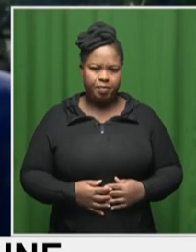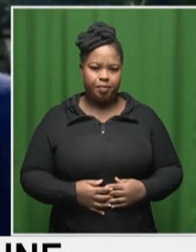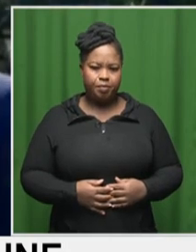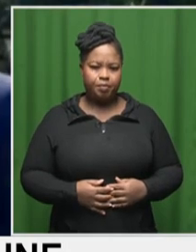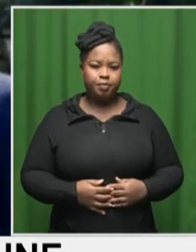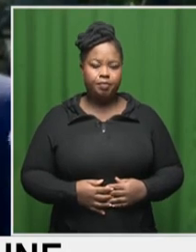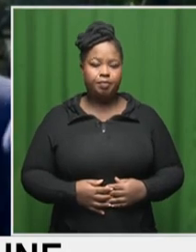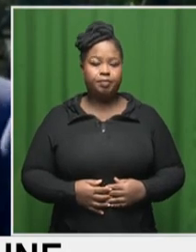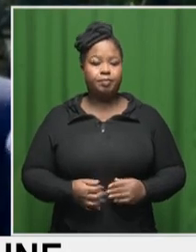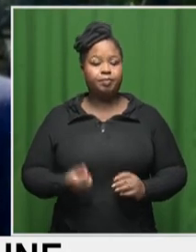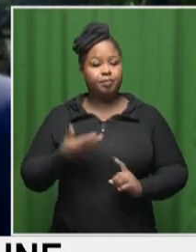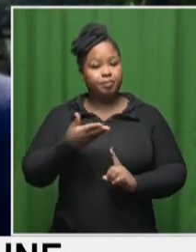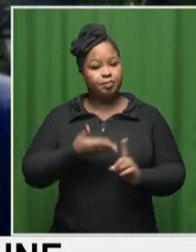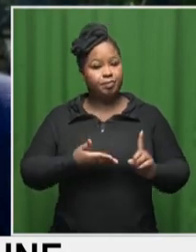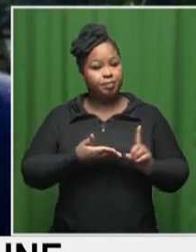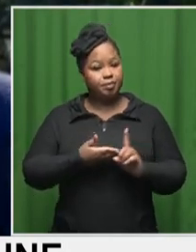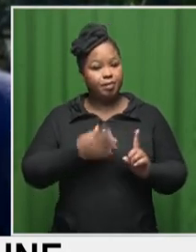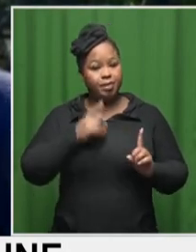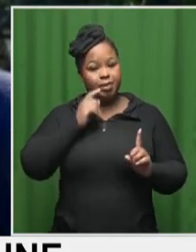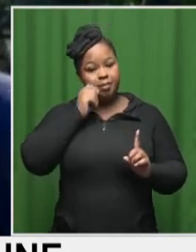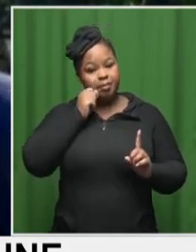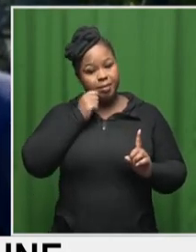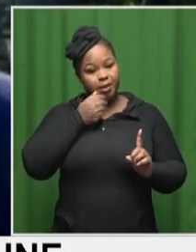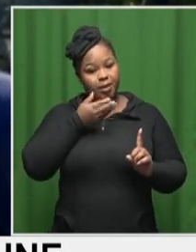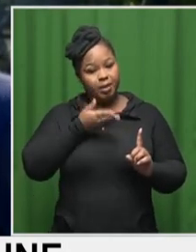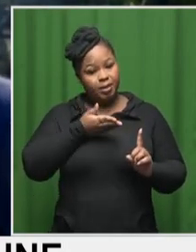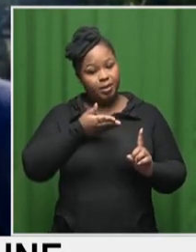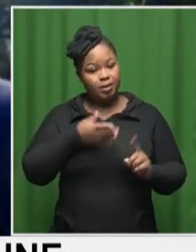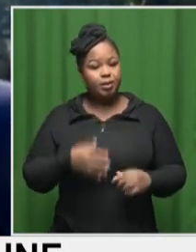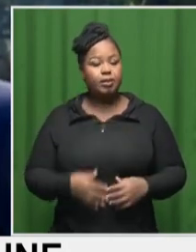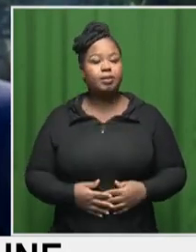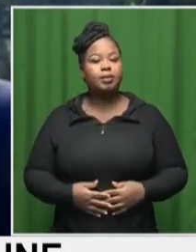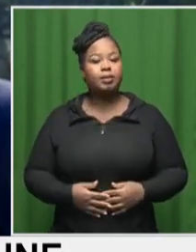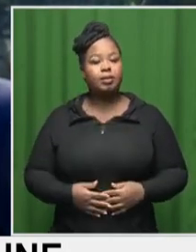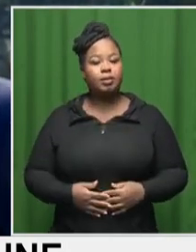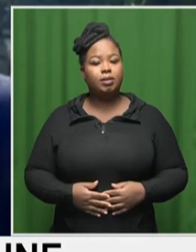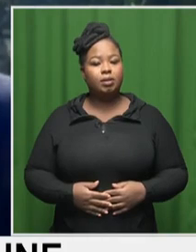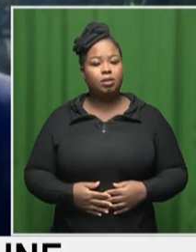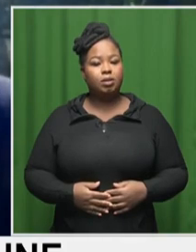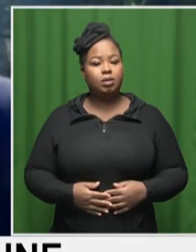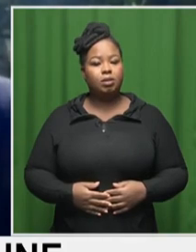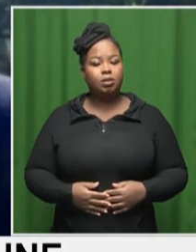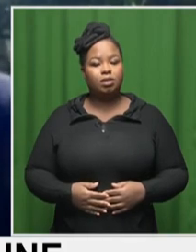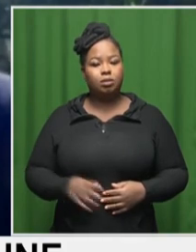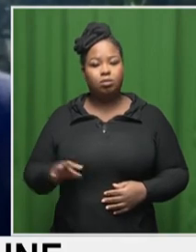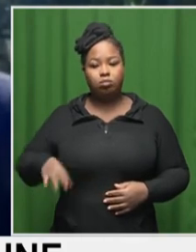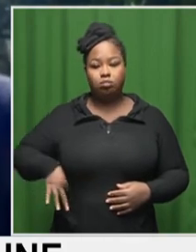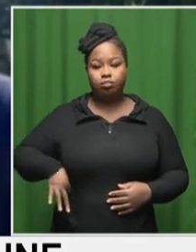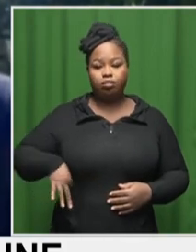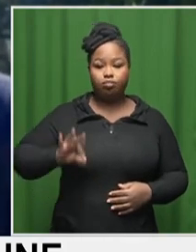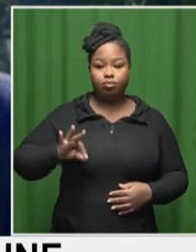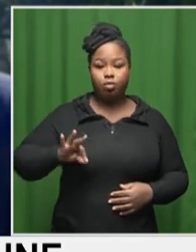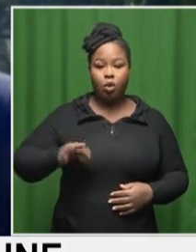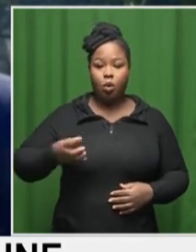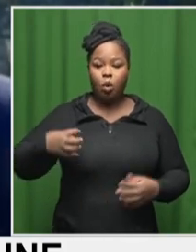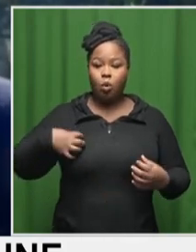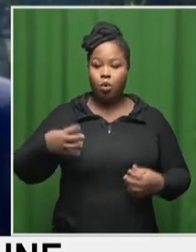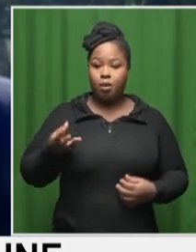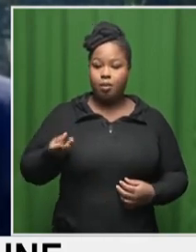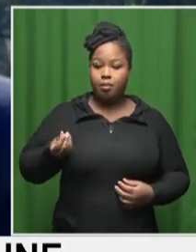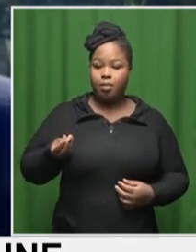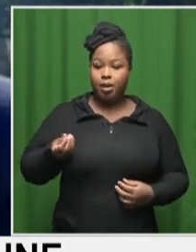He was a man who will take his own last cent and give